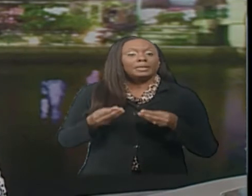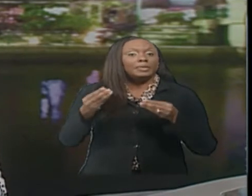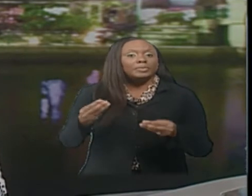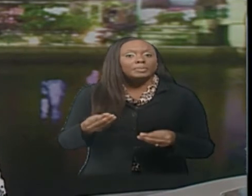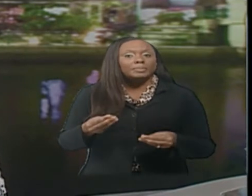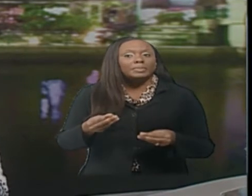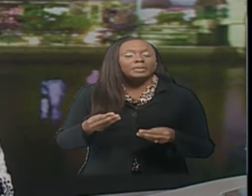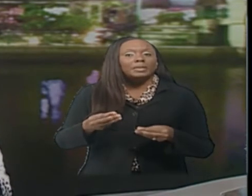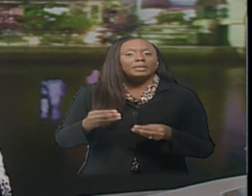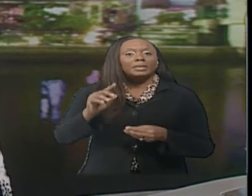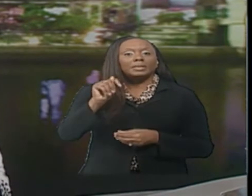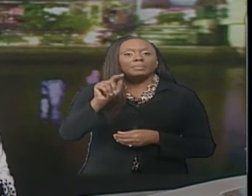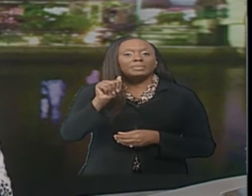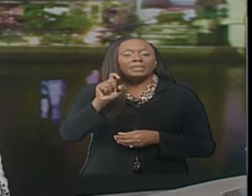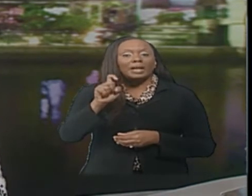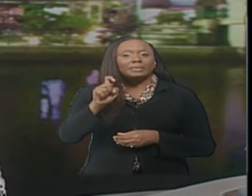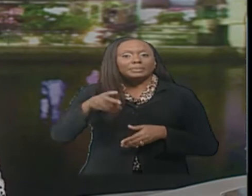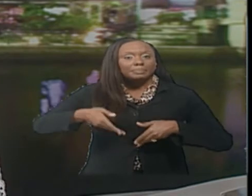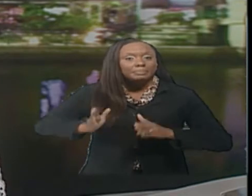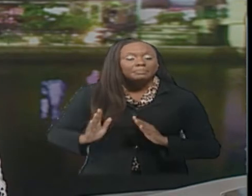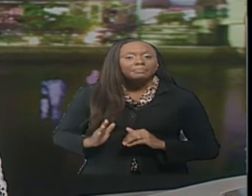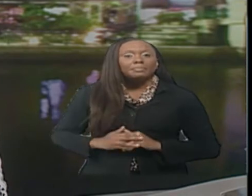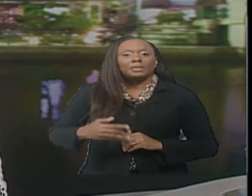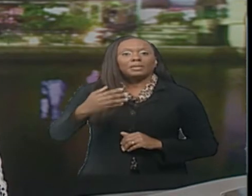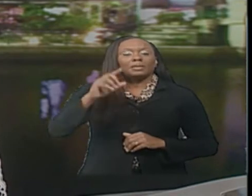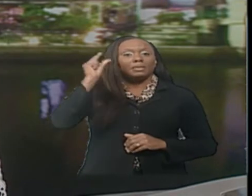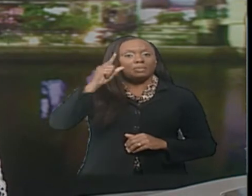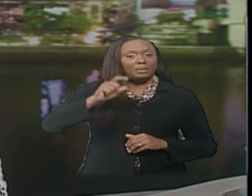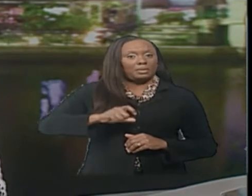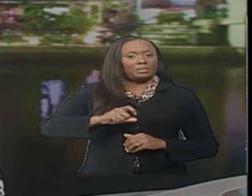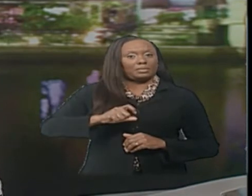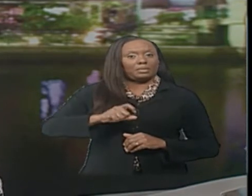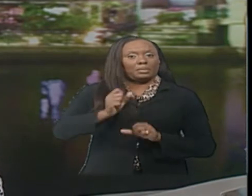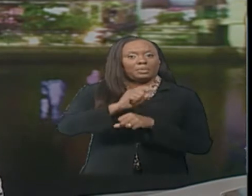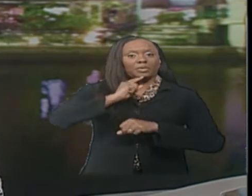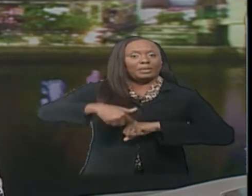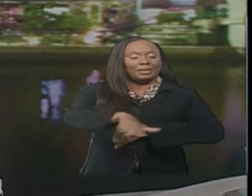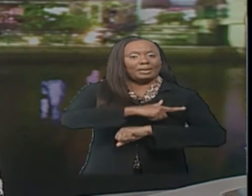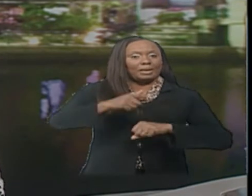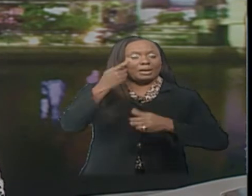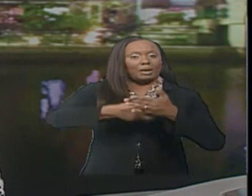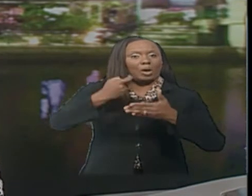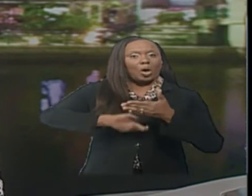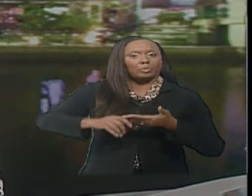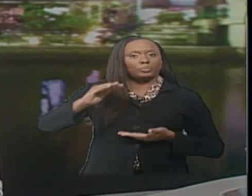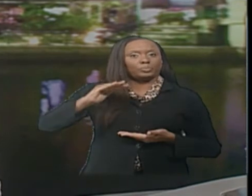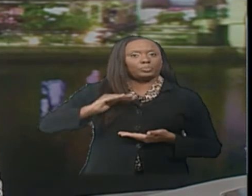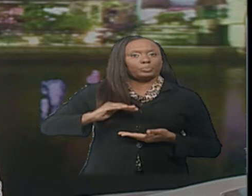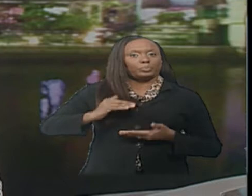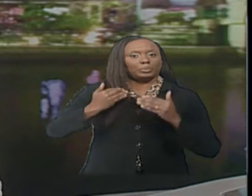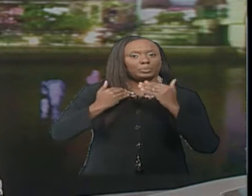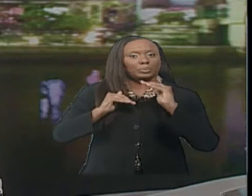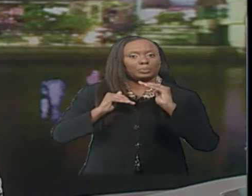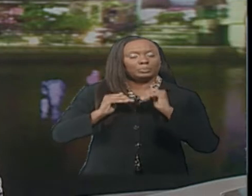for housing development, Mr. Innes said government must always seek to contain the price of land in Barbados.